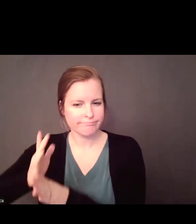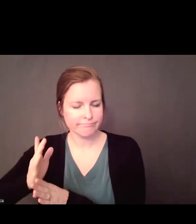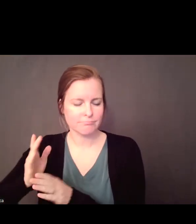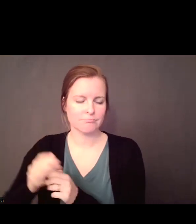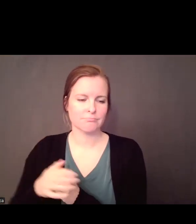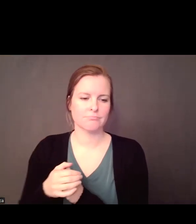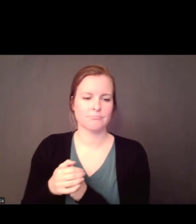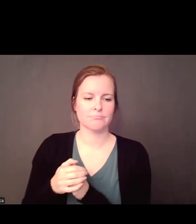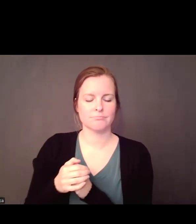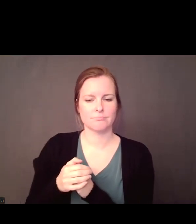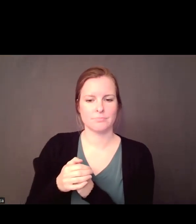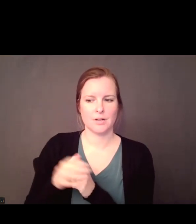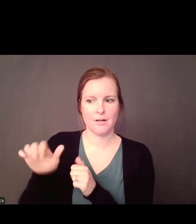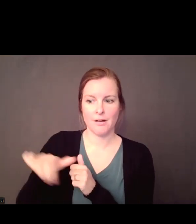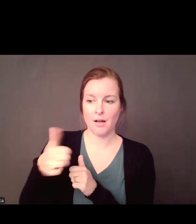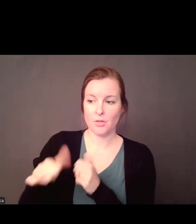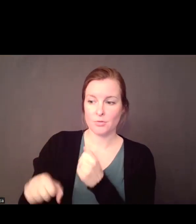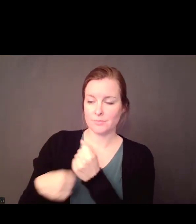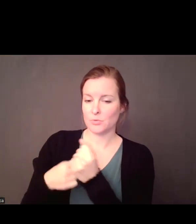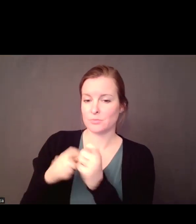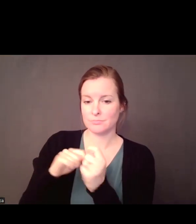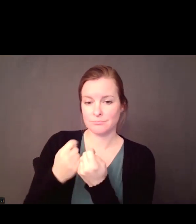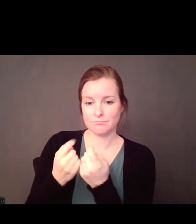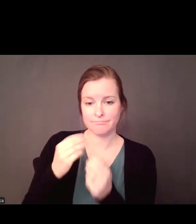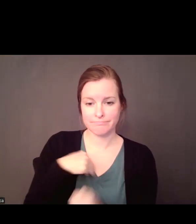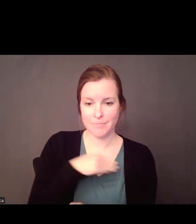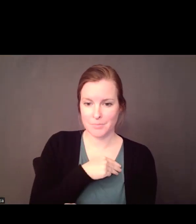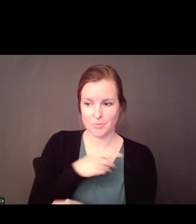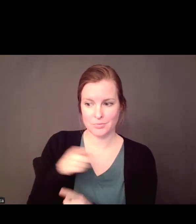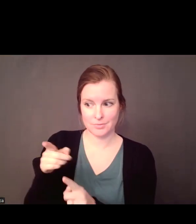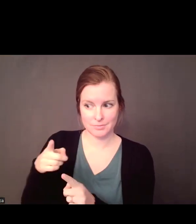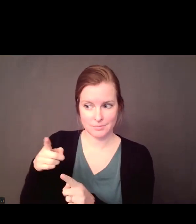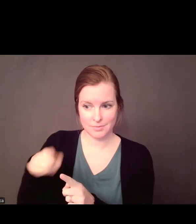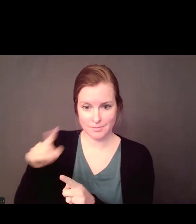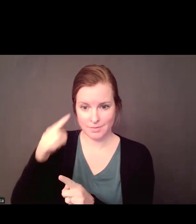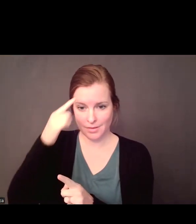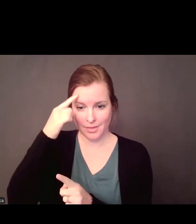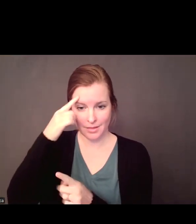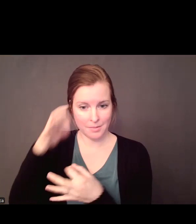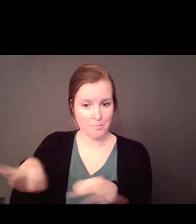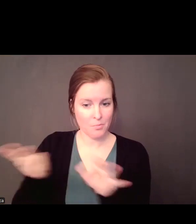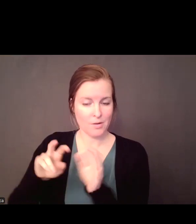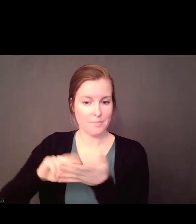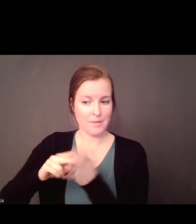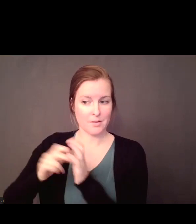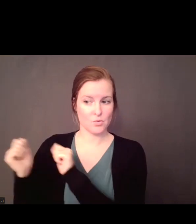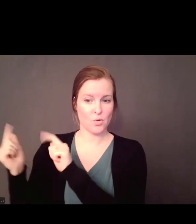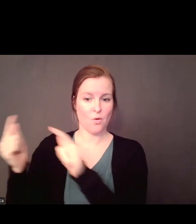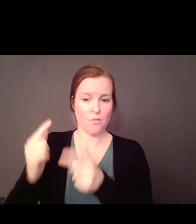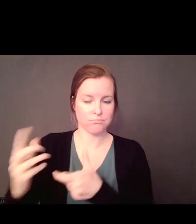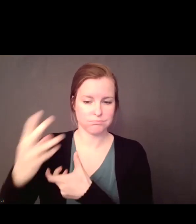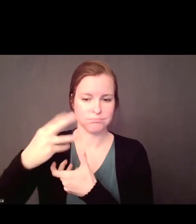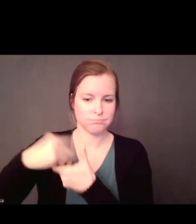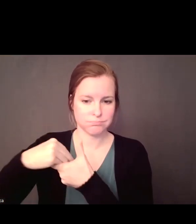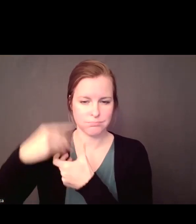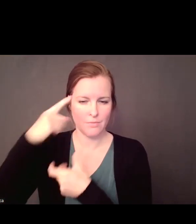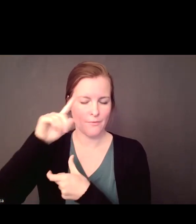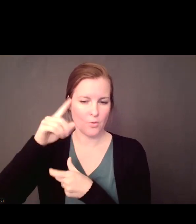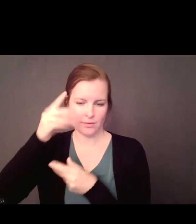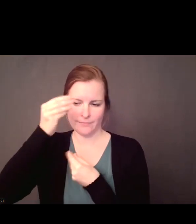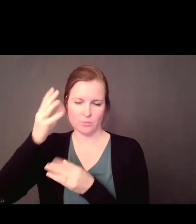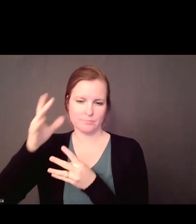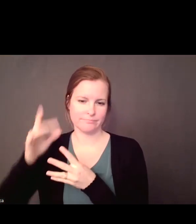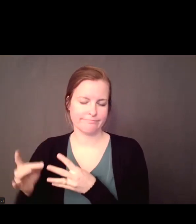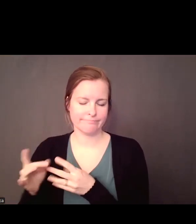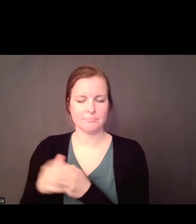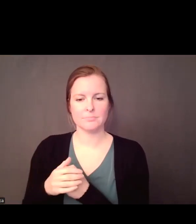or other support team members they identify as important as we move forward with making decisions about the service, making